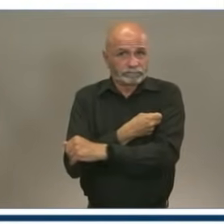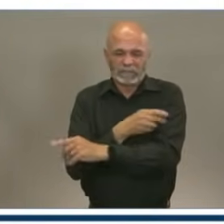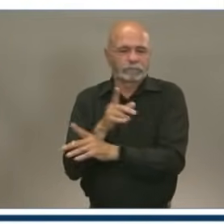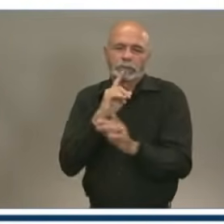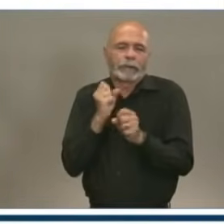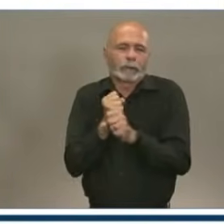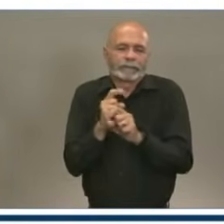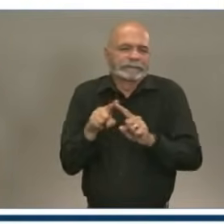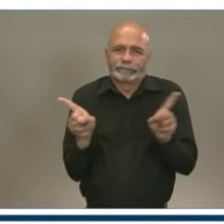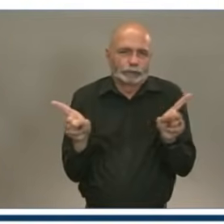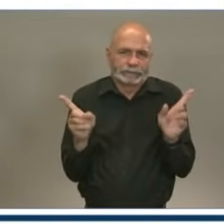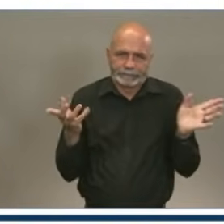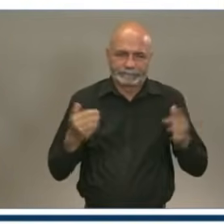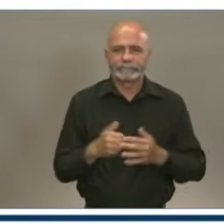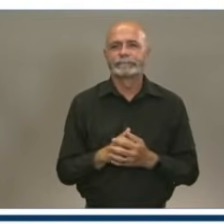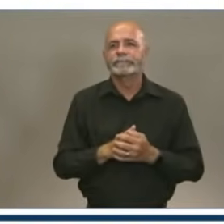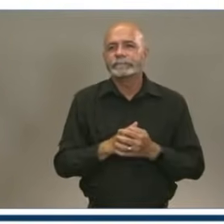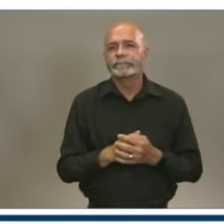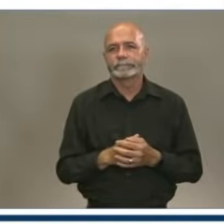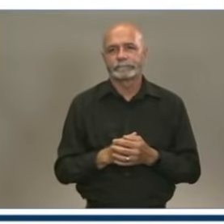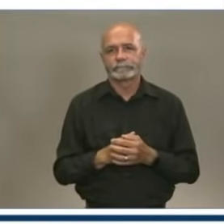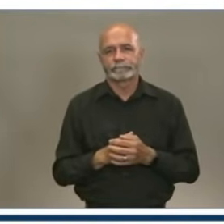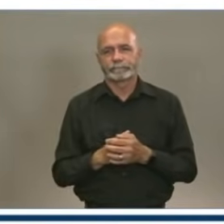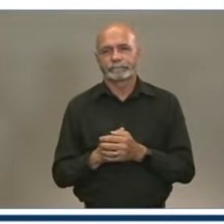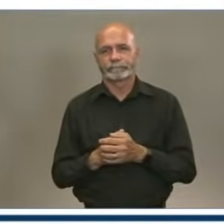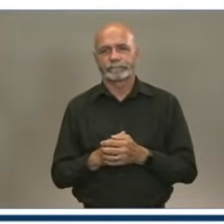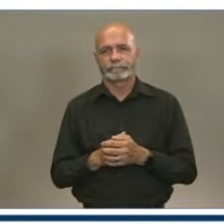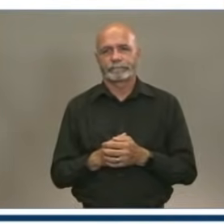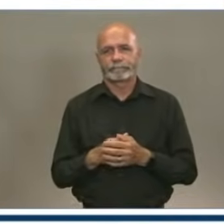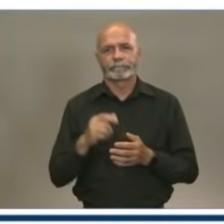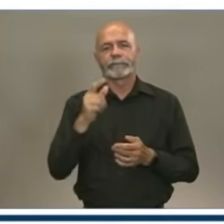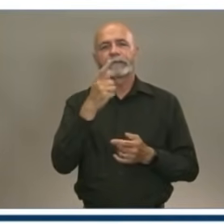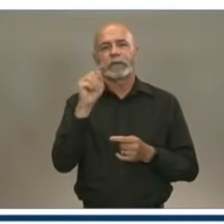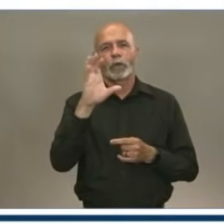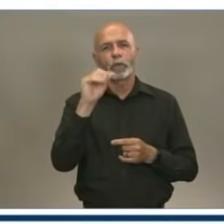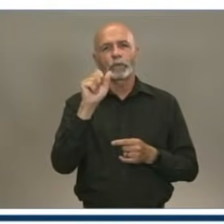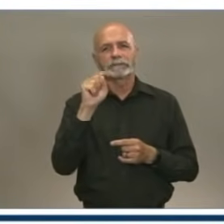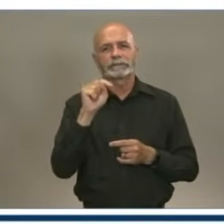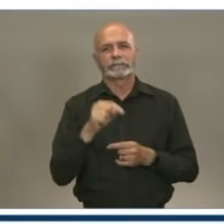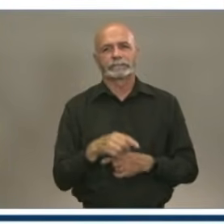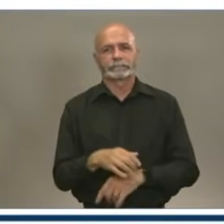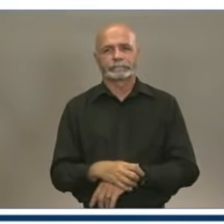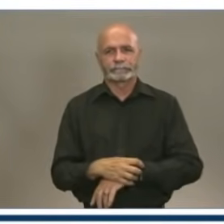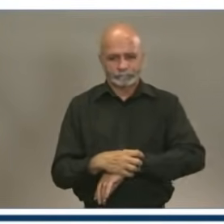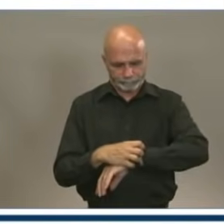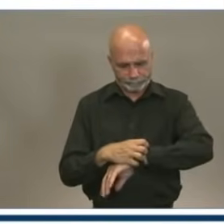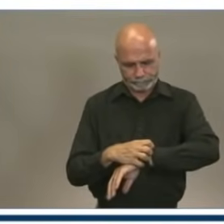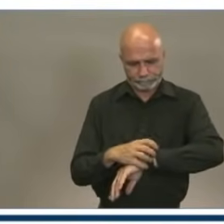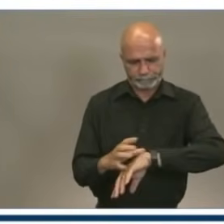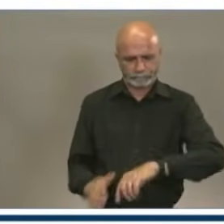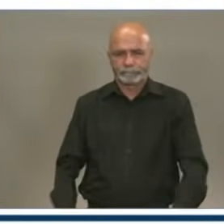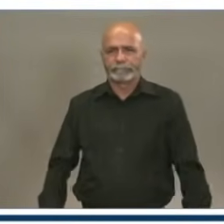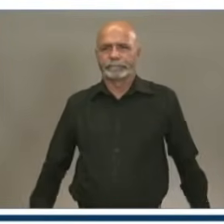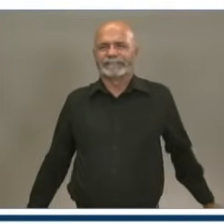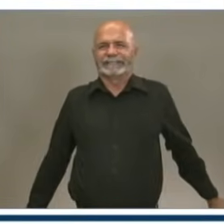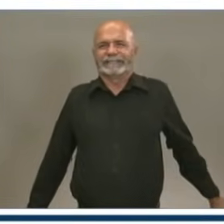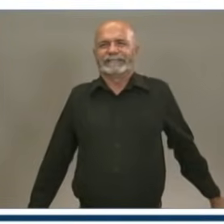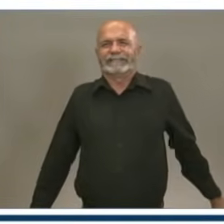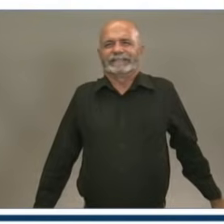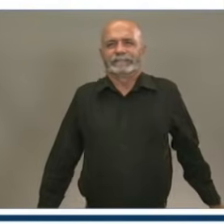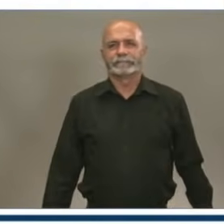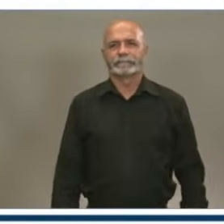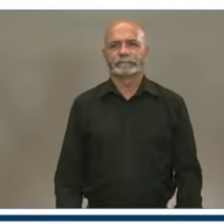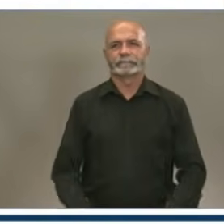coast. Lindsay Armstrong. Go ahead, Lindsay. Hi, Premier. I understand the temporary paid sick time program is set to end at the